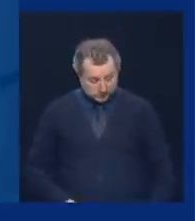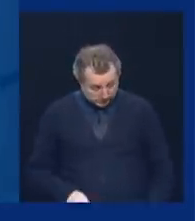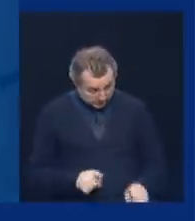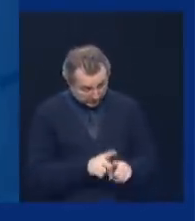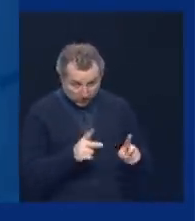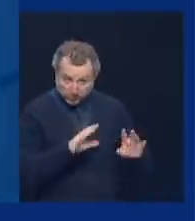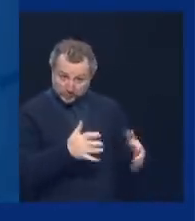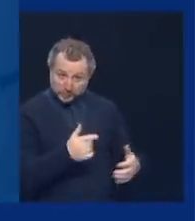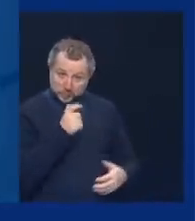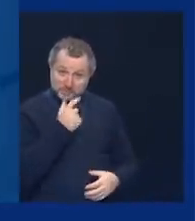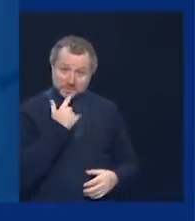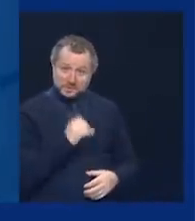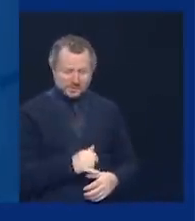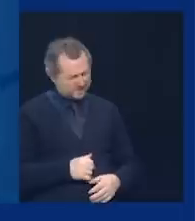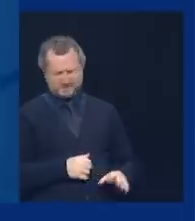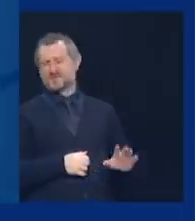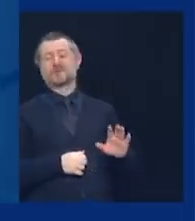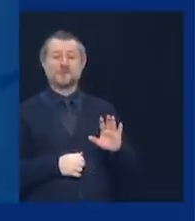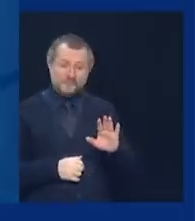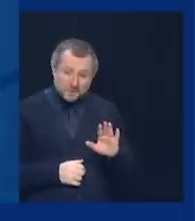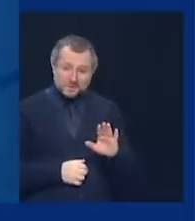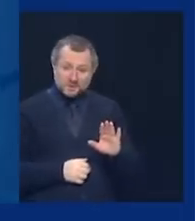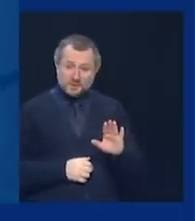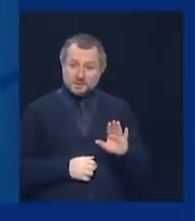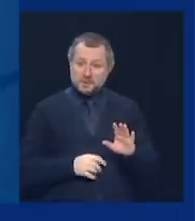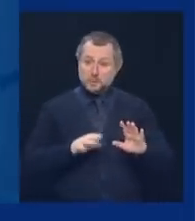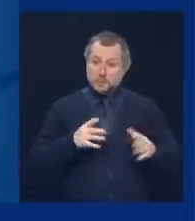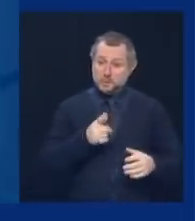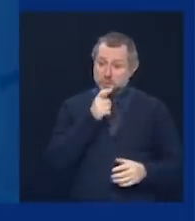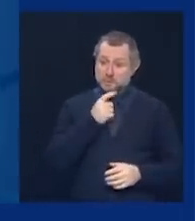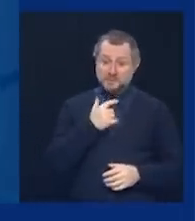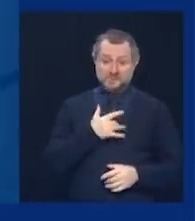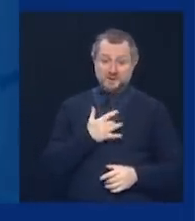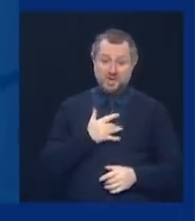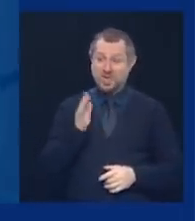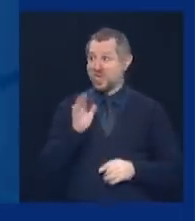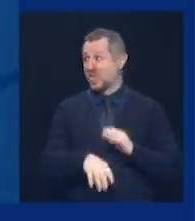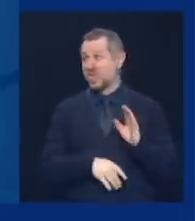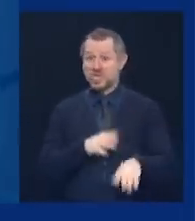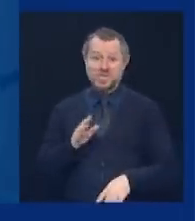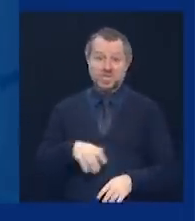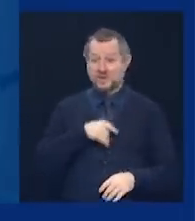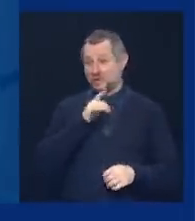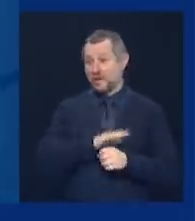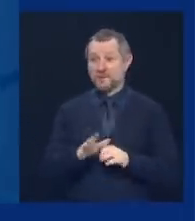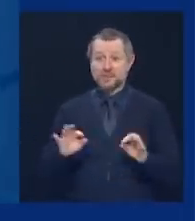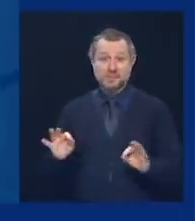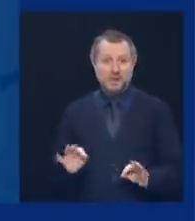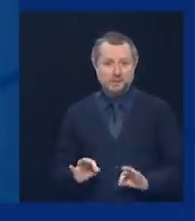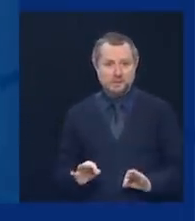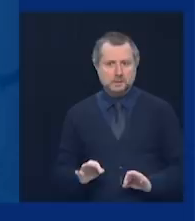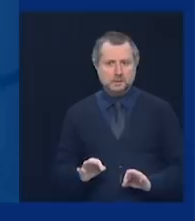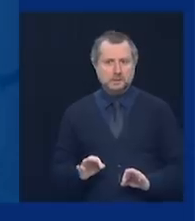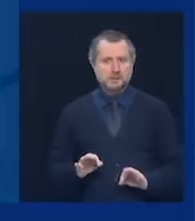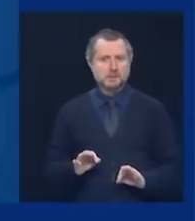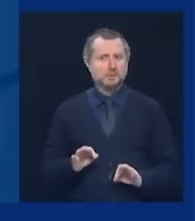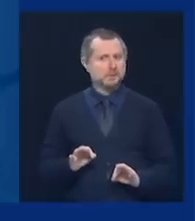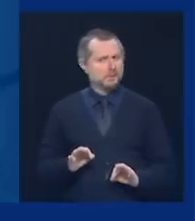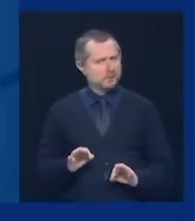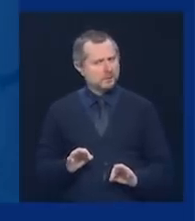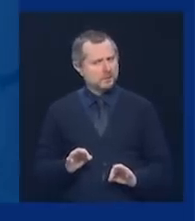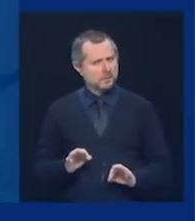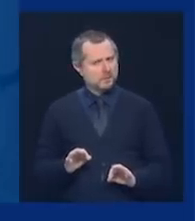your constituents shouldn't worry about it because it's a hoax and it's overblown and